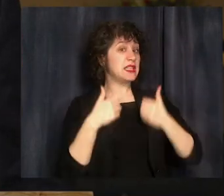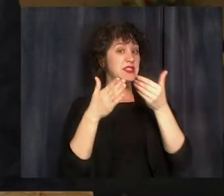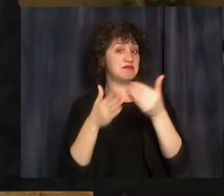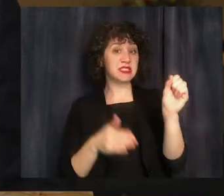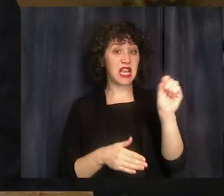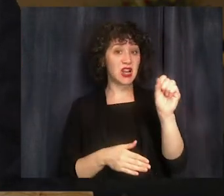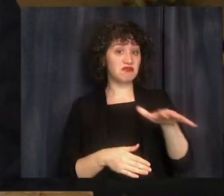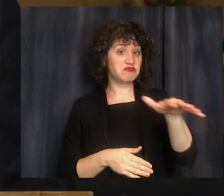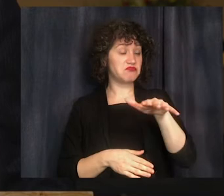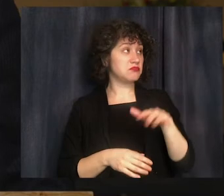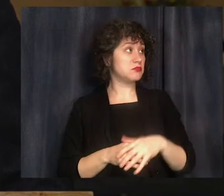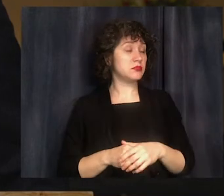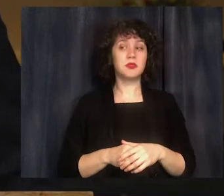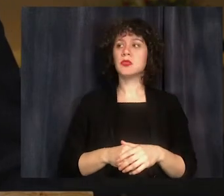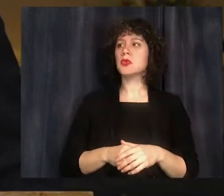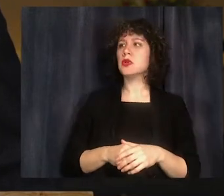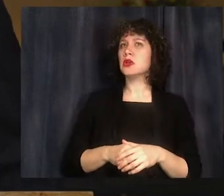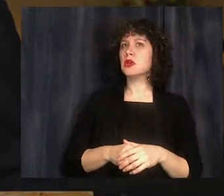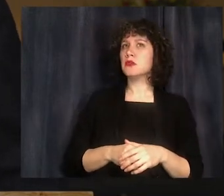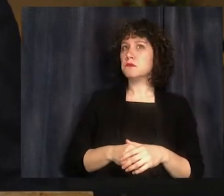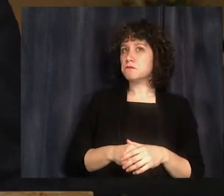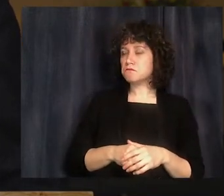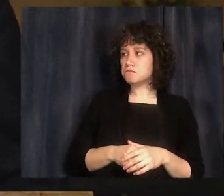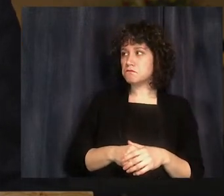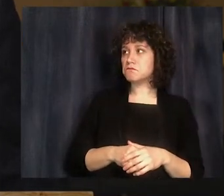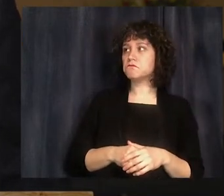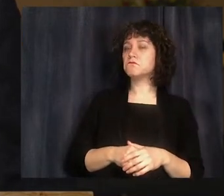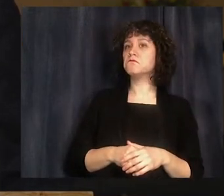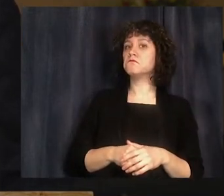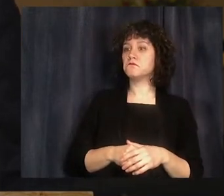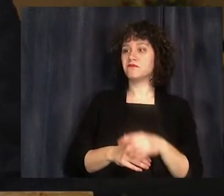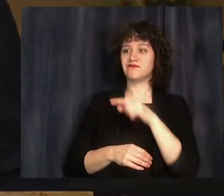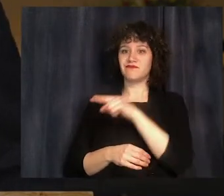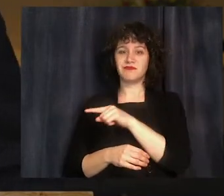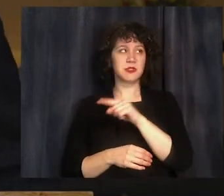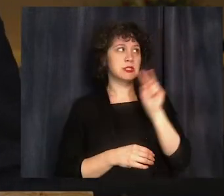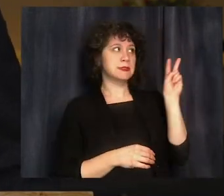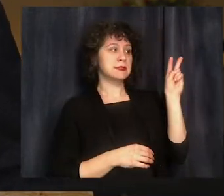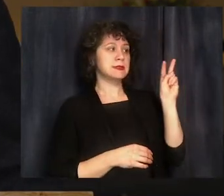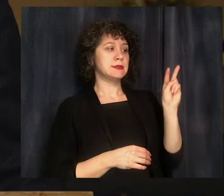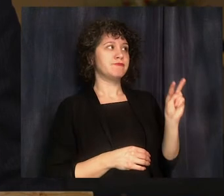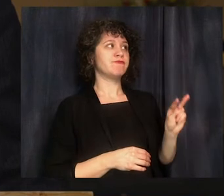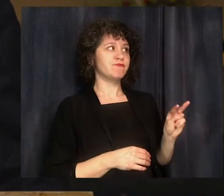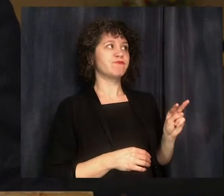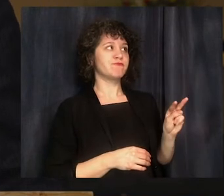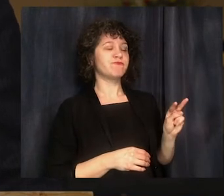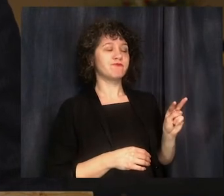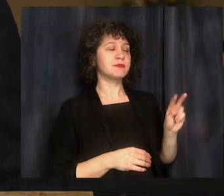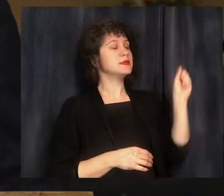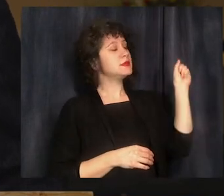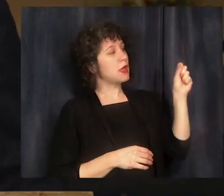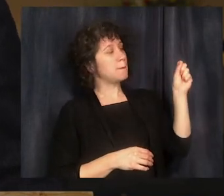area." So then a long pause ensued. And then Betty, reading my body language, replied,